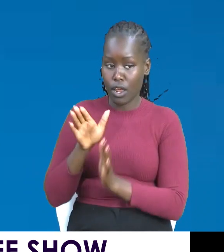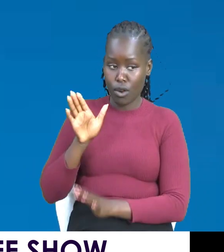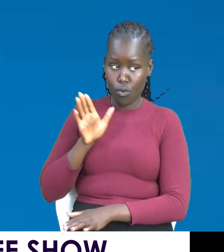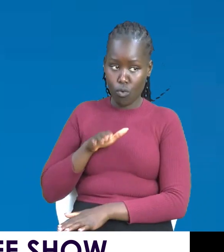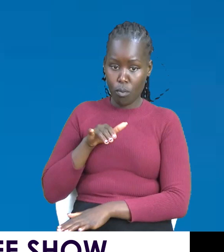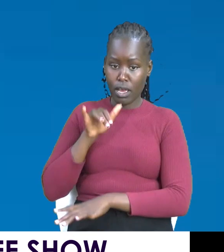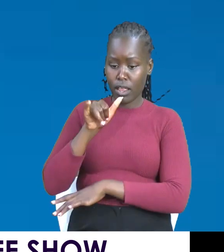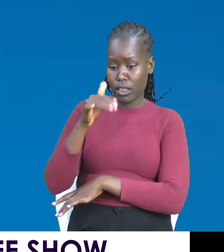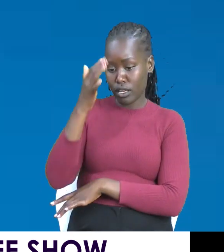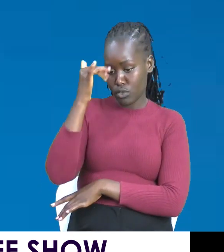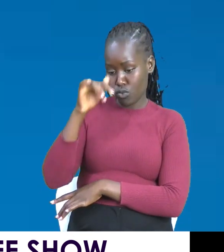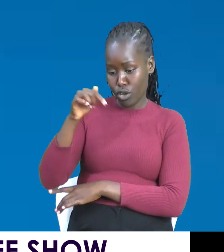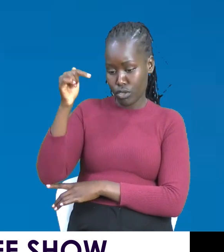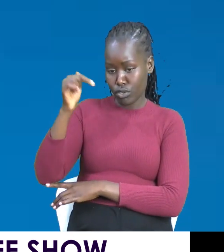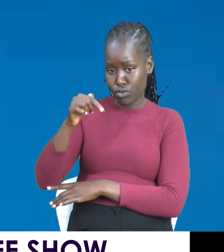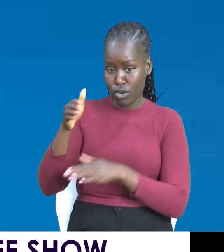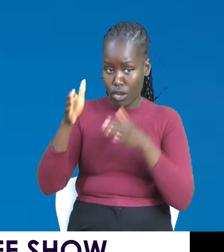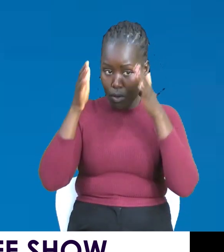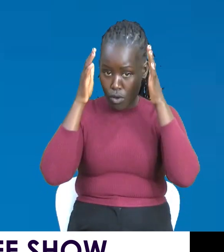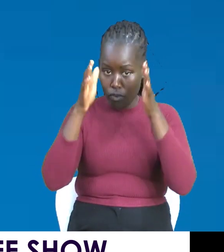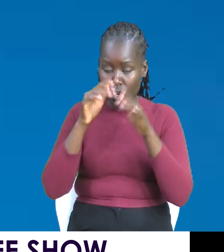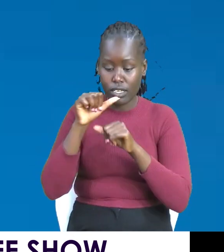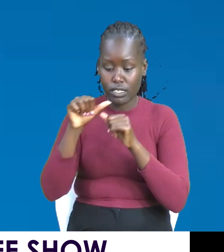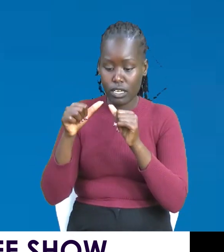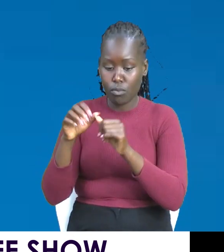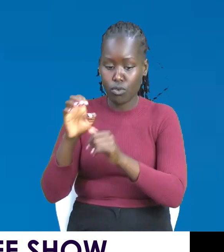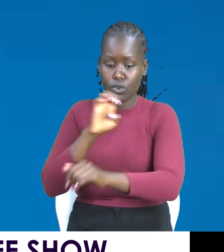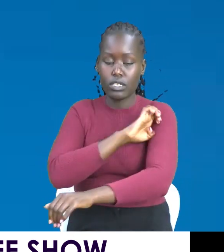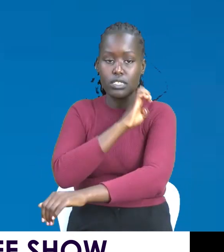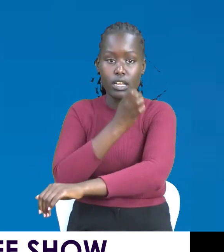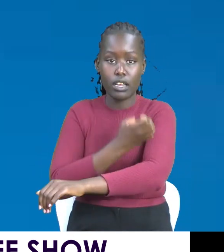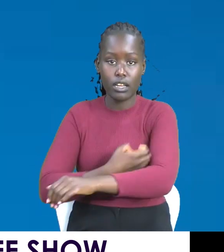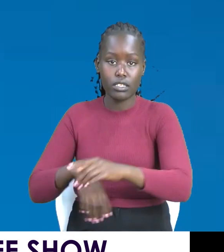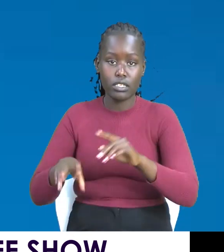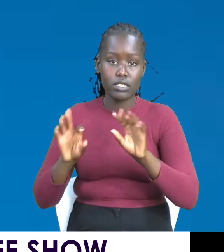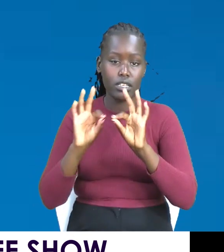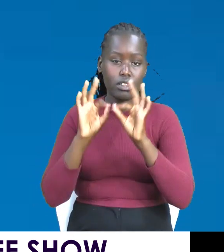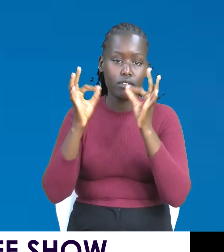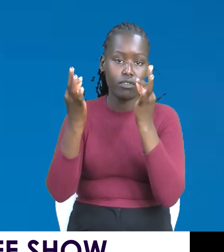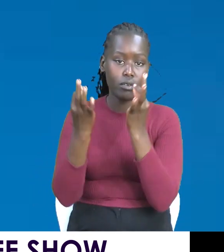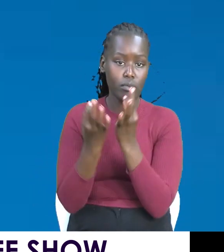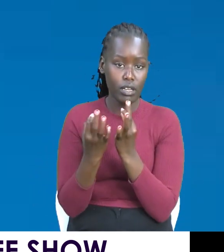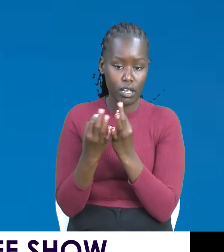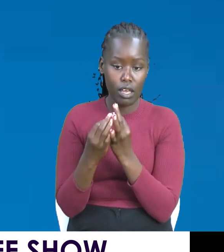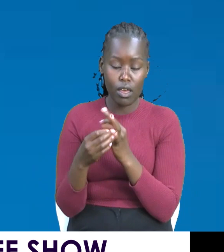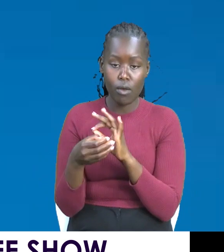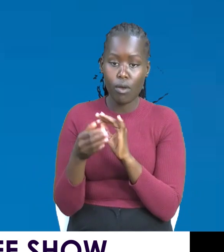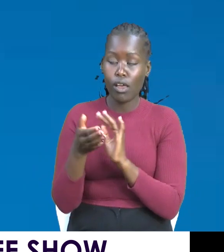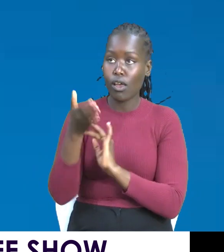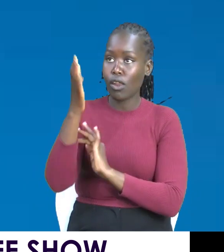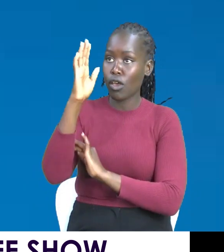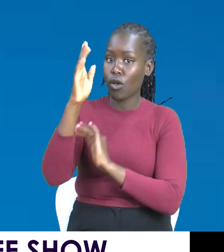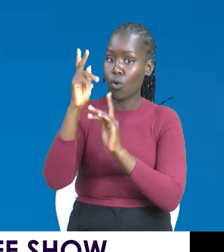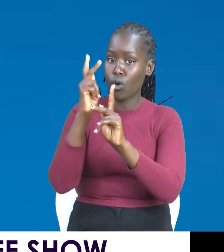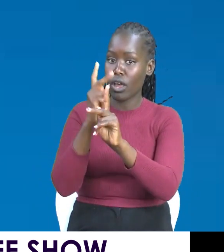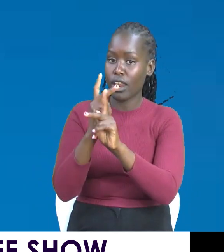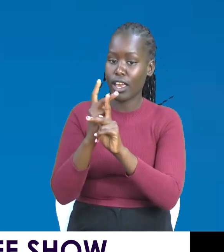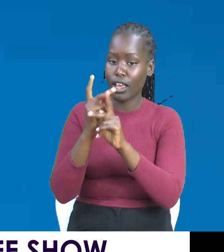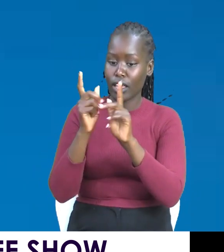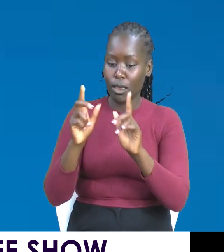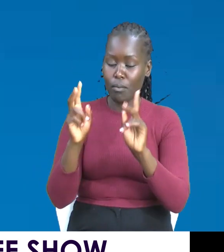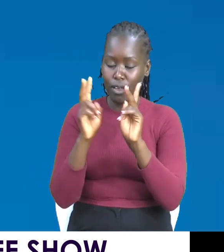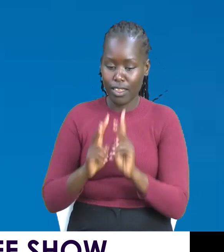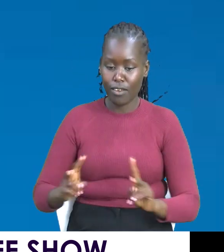is why today we focus on re-energizing the family. May God keep the Treasures of Life show here